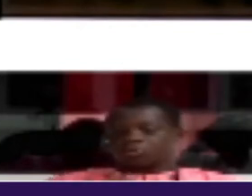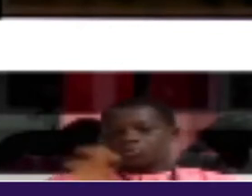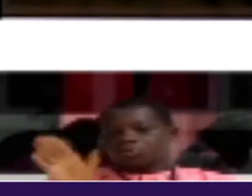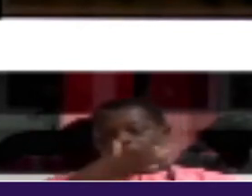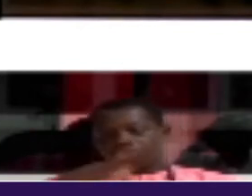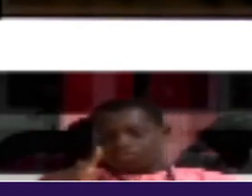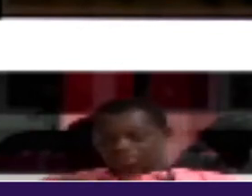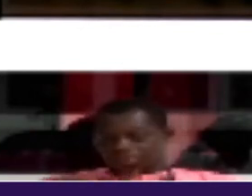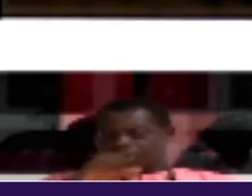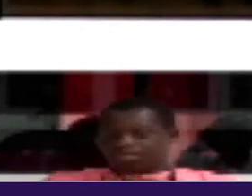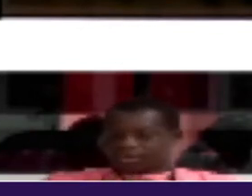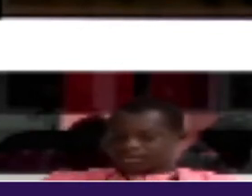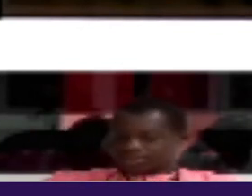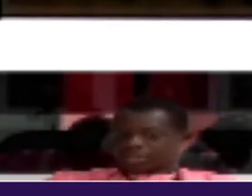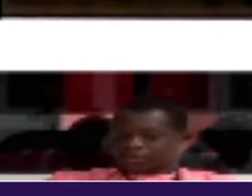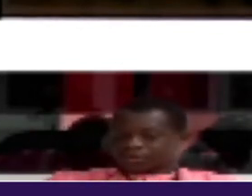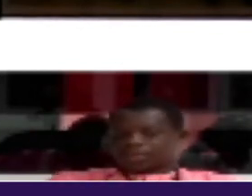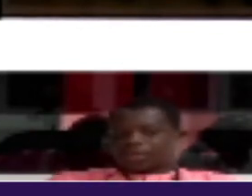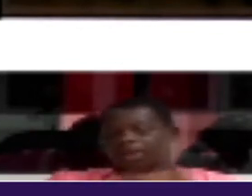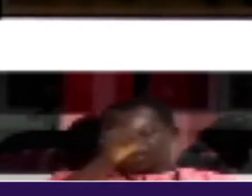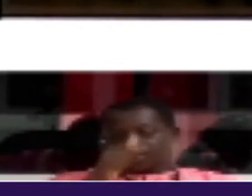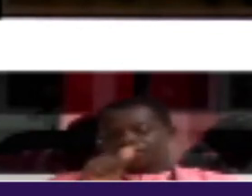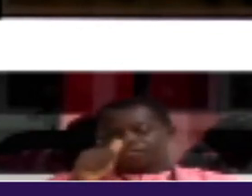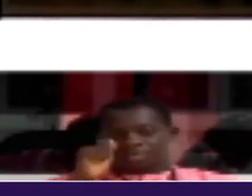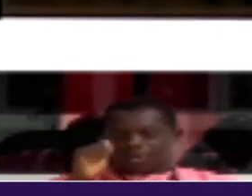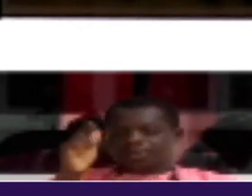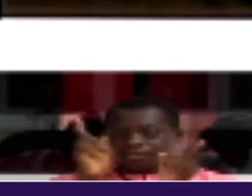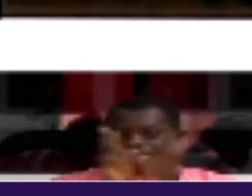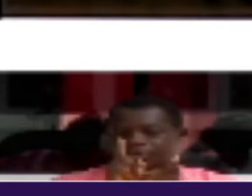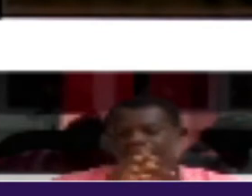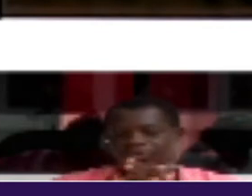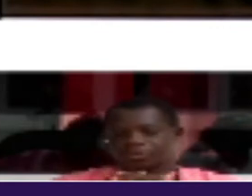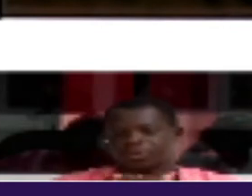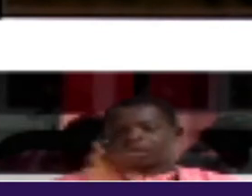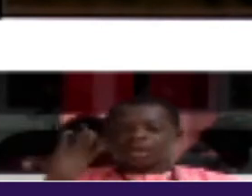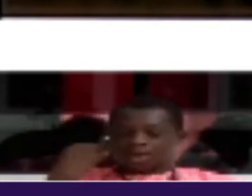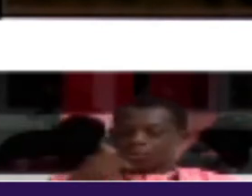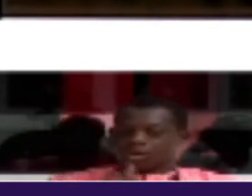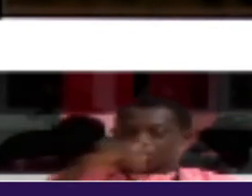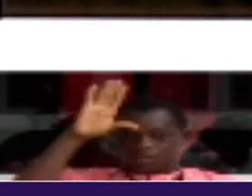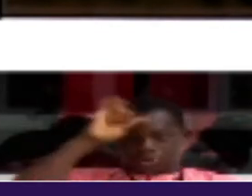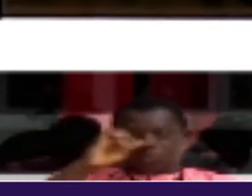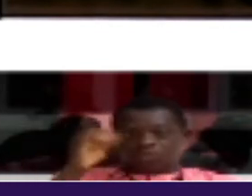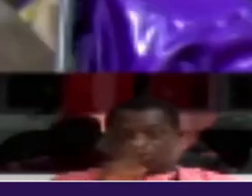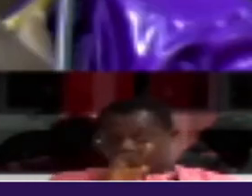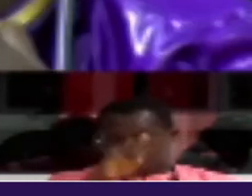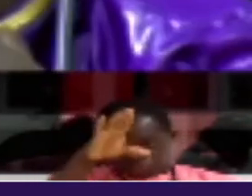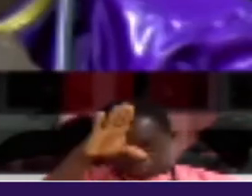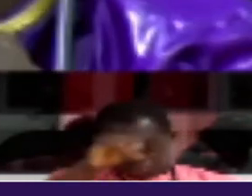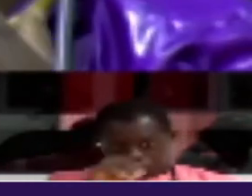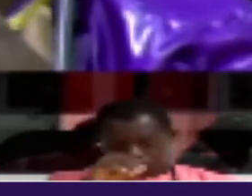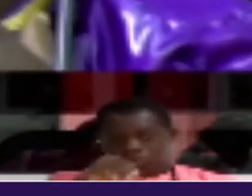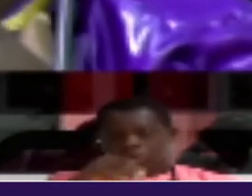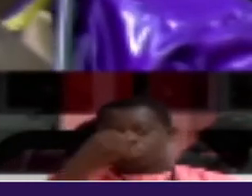myself personally, then I came back. That's how I understand. And what did you do